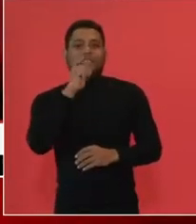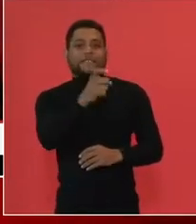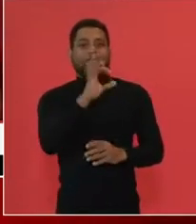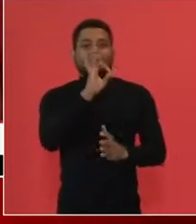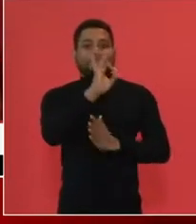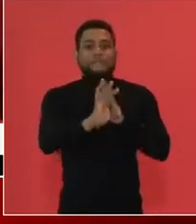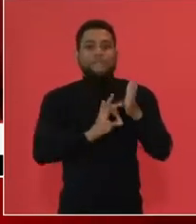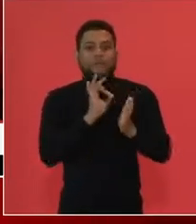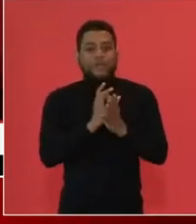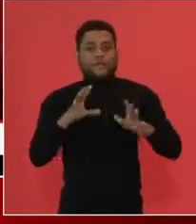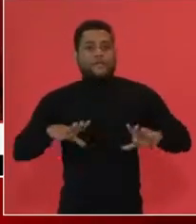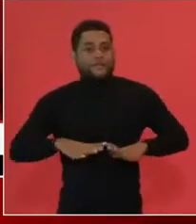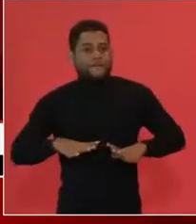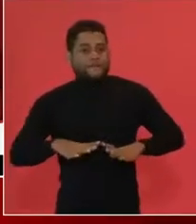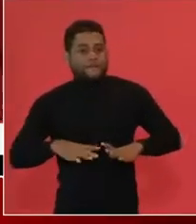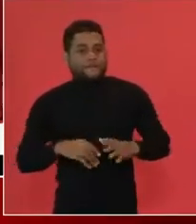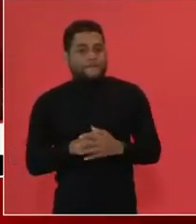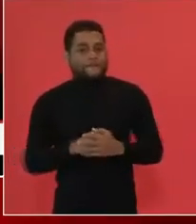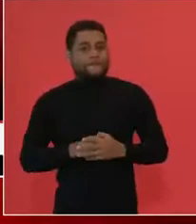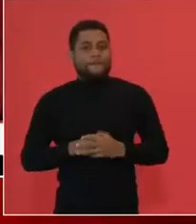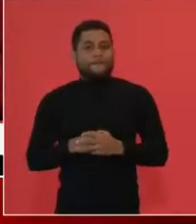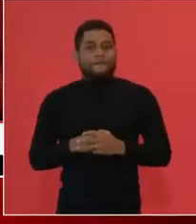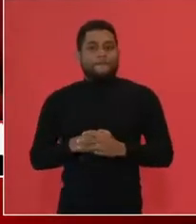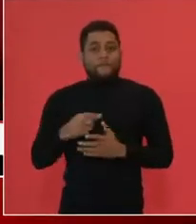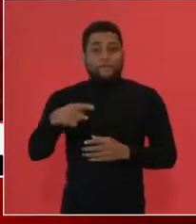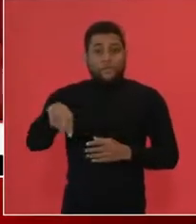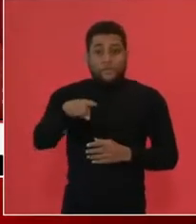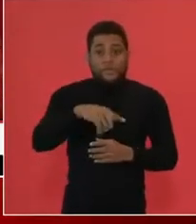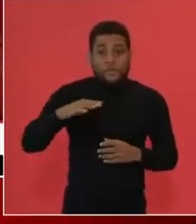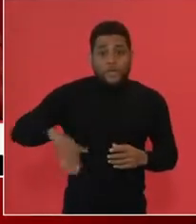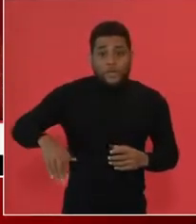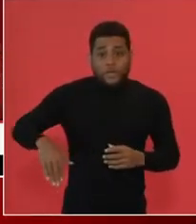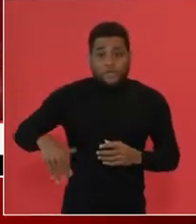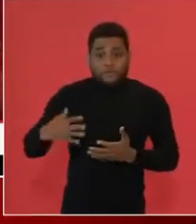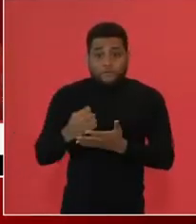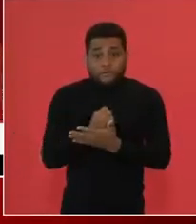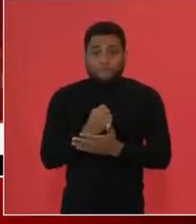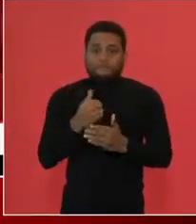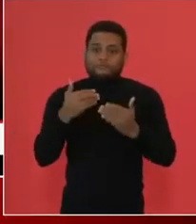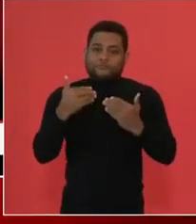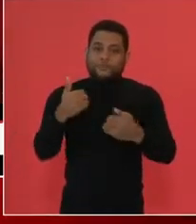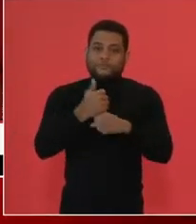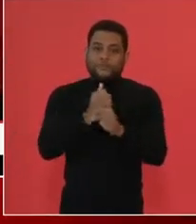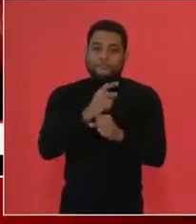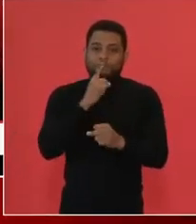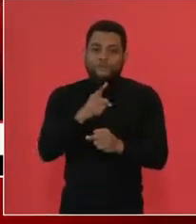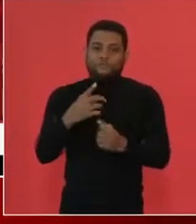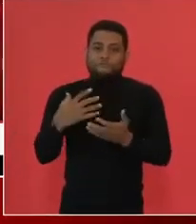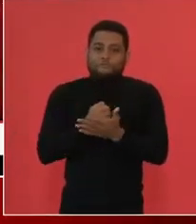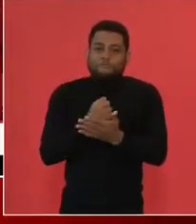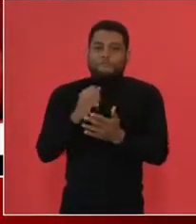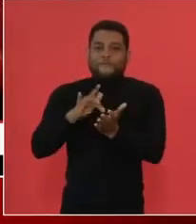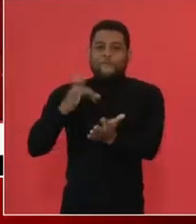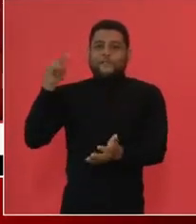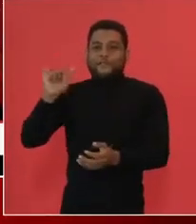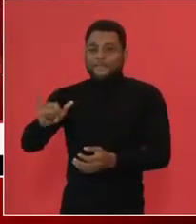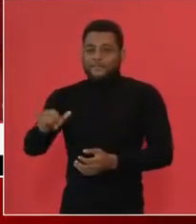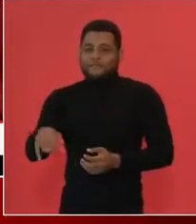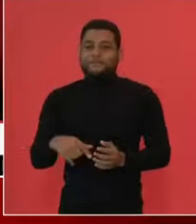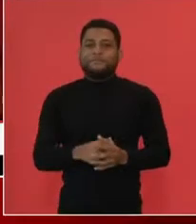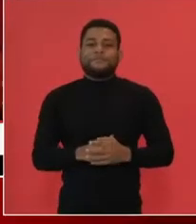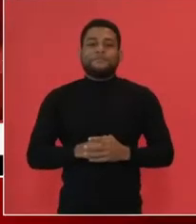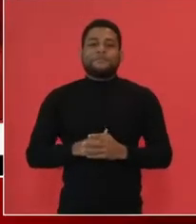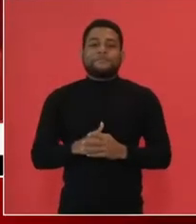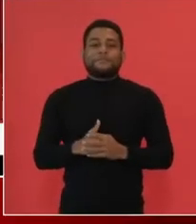to PeopleSoft and make sure that you do that. 93% of the people who have entered